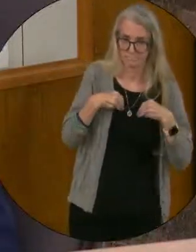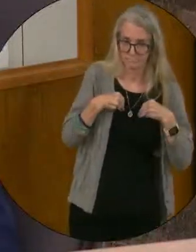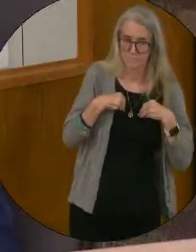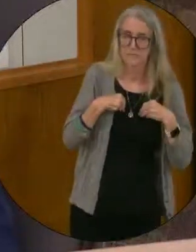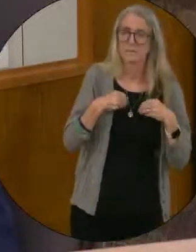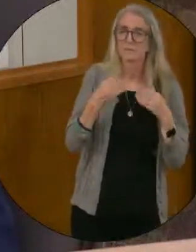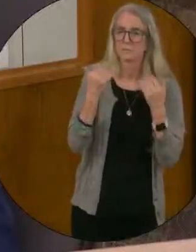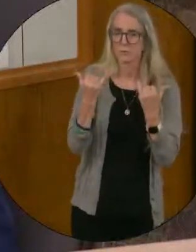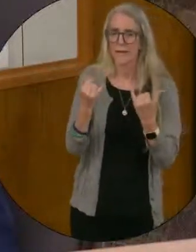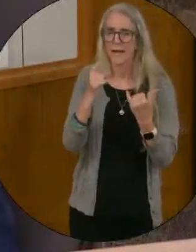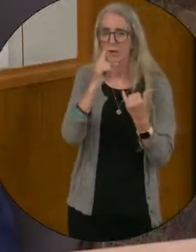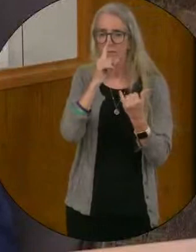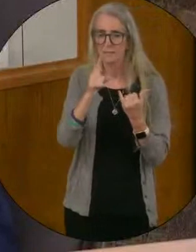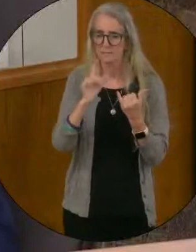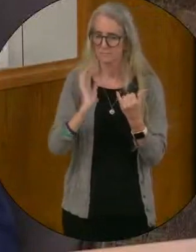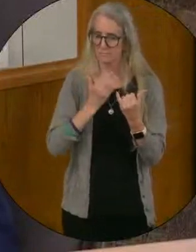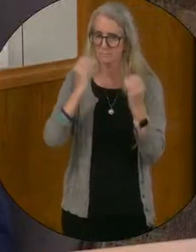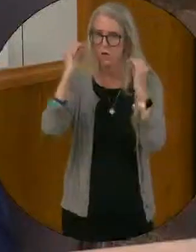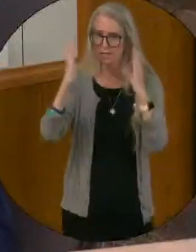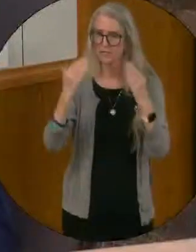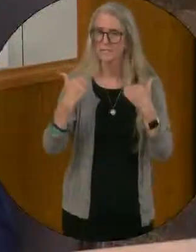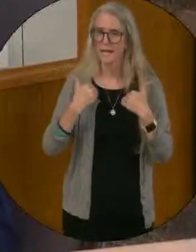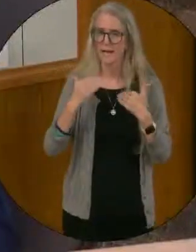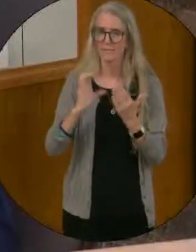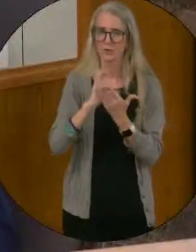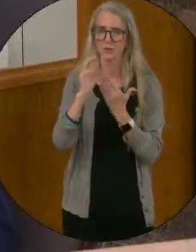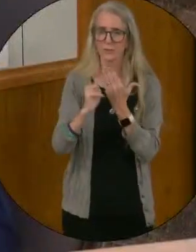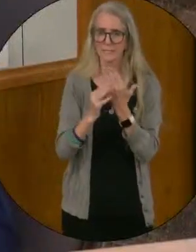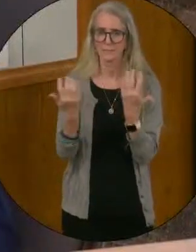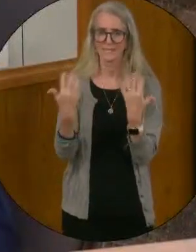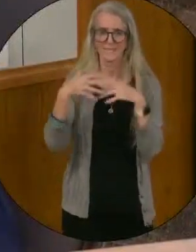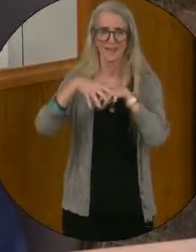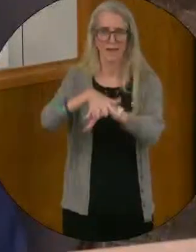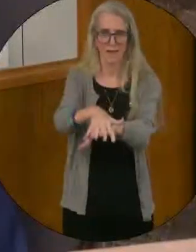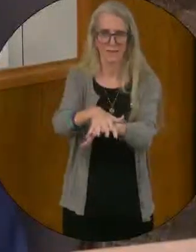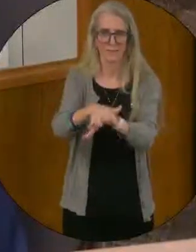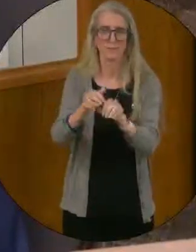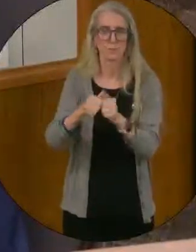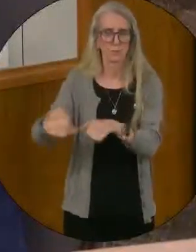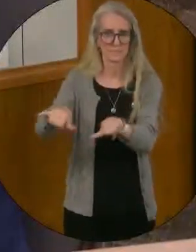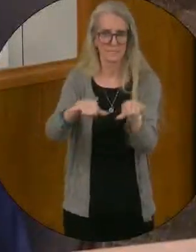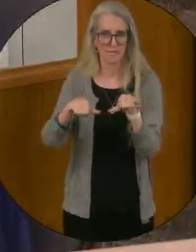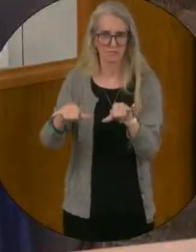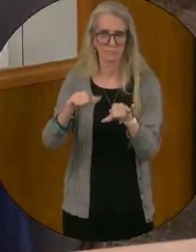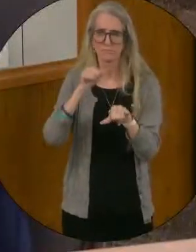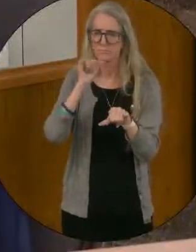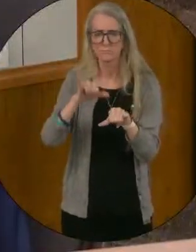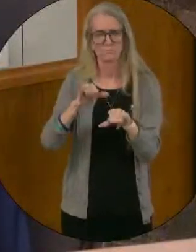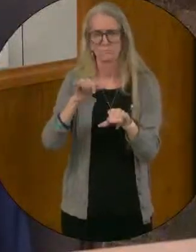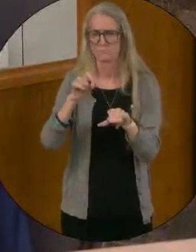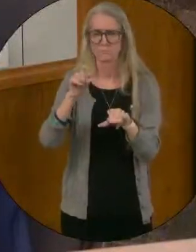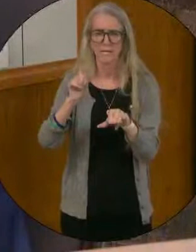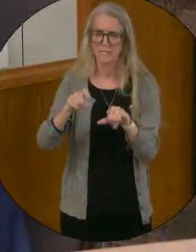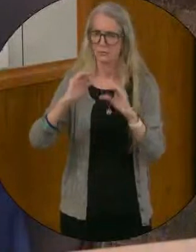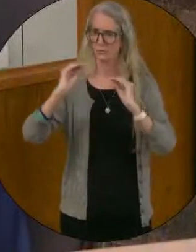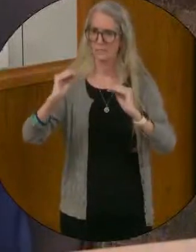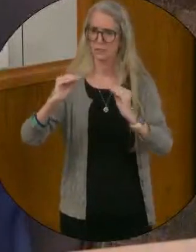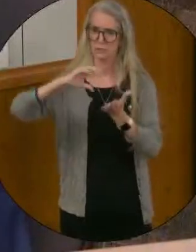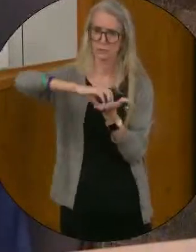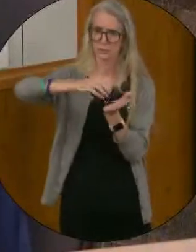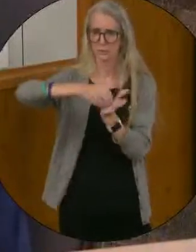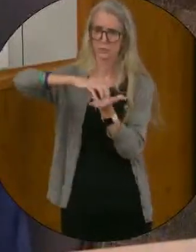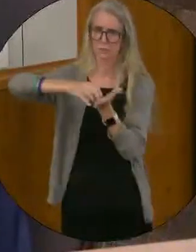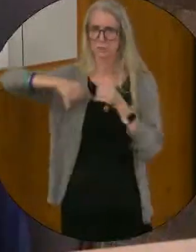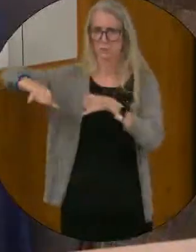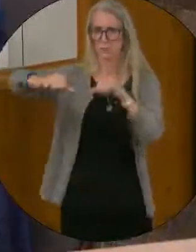is now our educators have curriculum that's aligned to the standards. So not that they need to teach in a cookie cutter, but at least